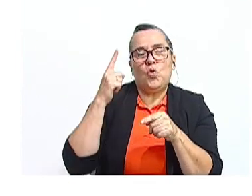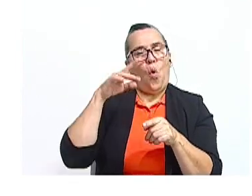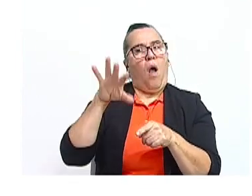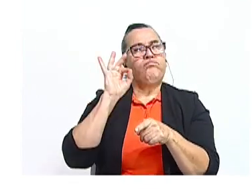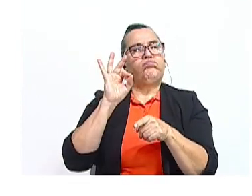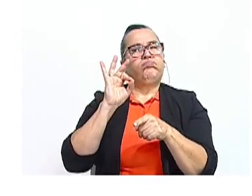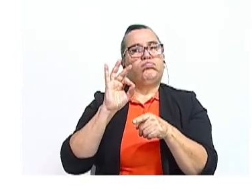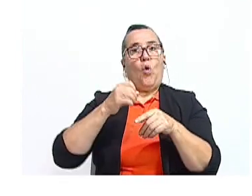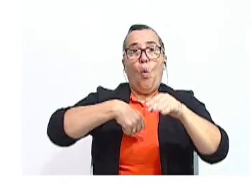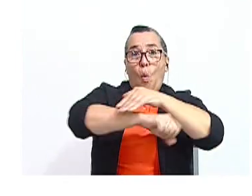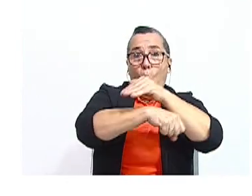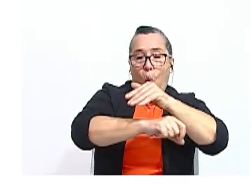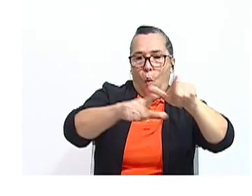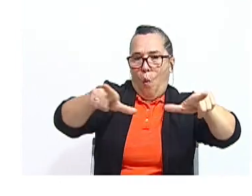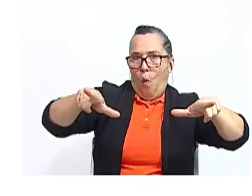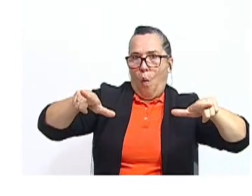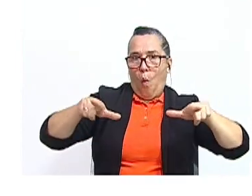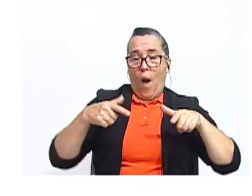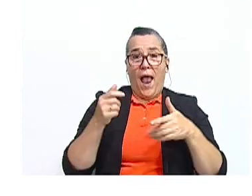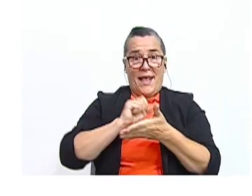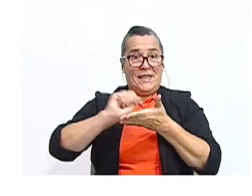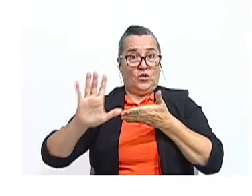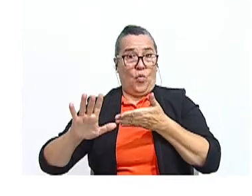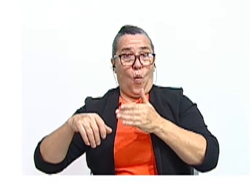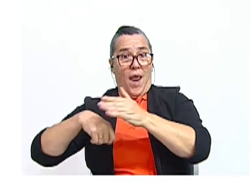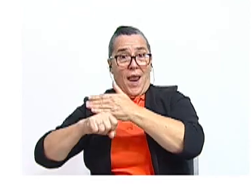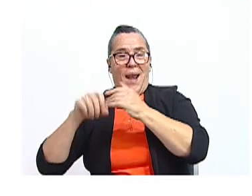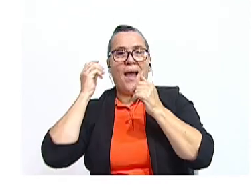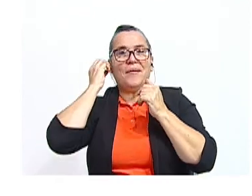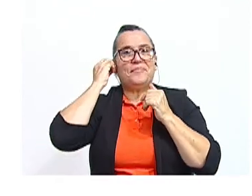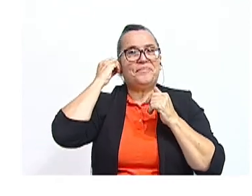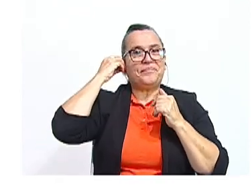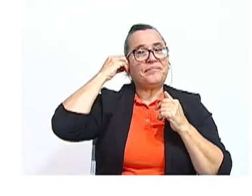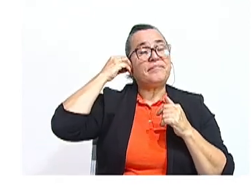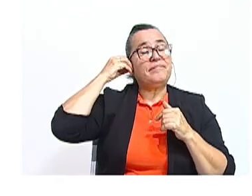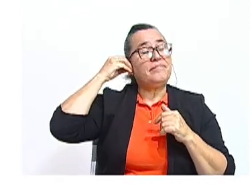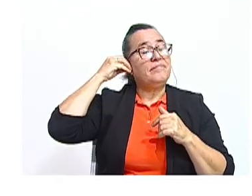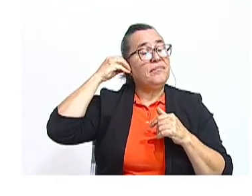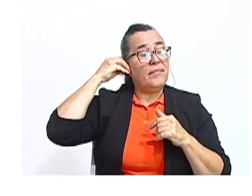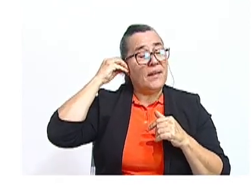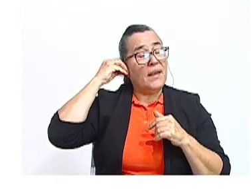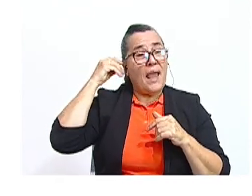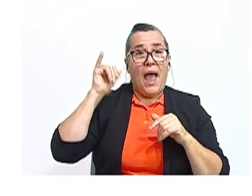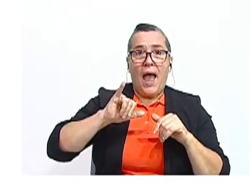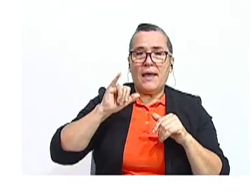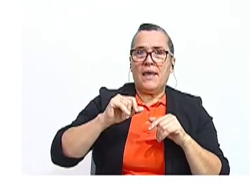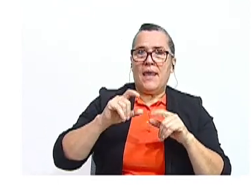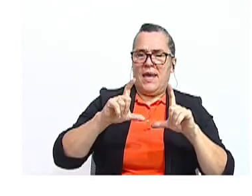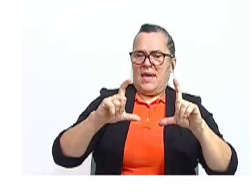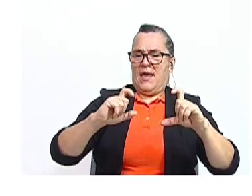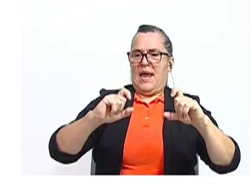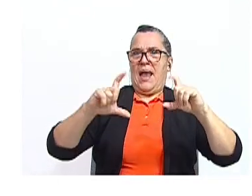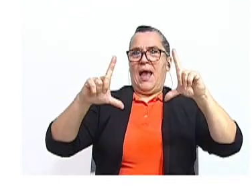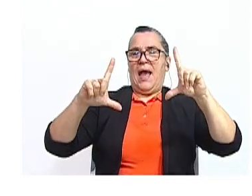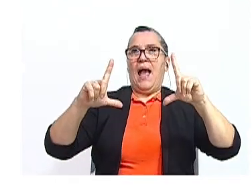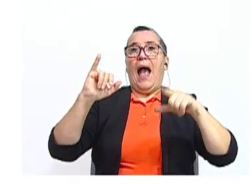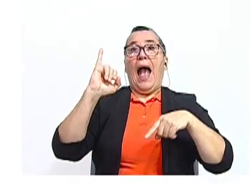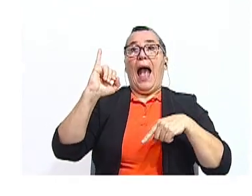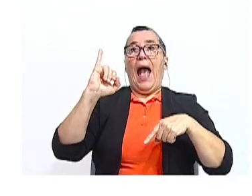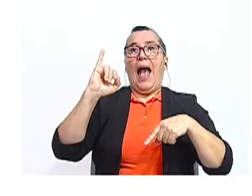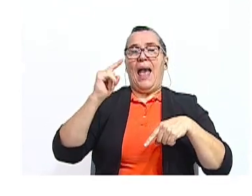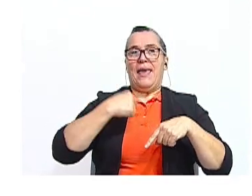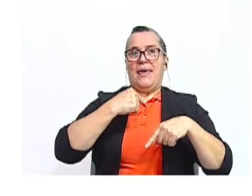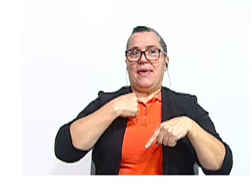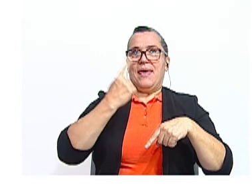field, a soccer school, and a church. Here, we have to capitalize the pronoun I.